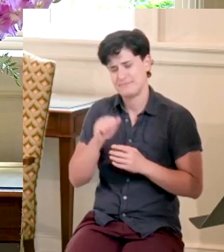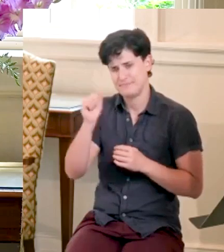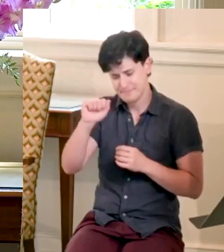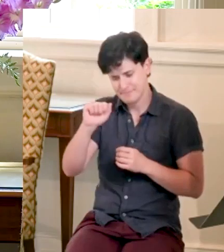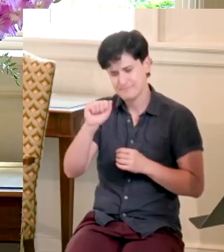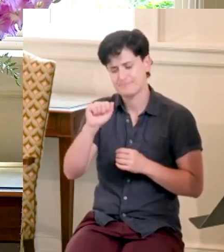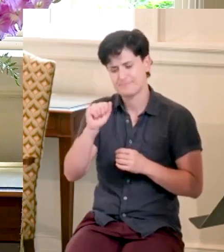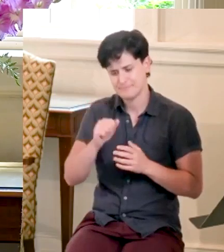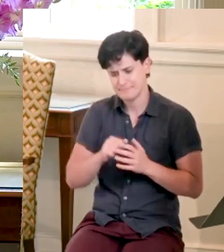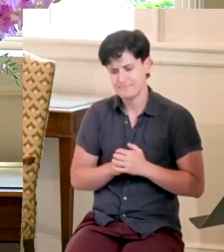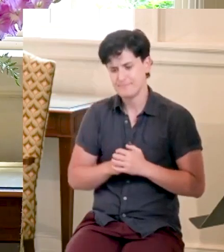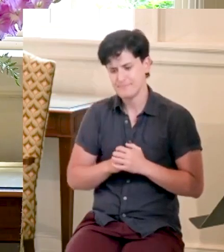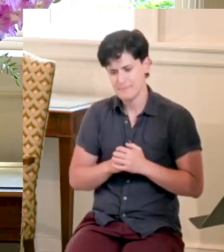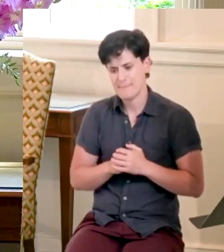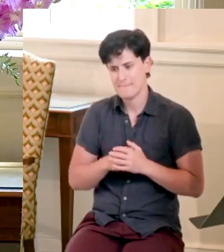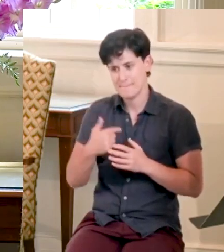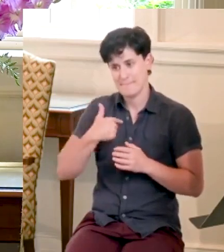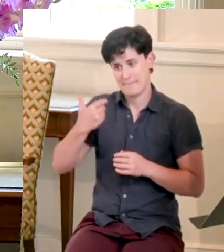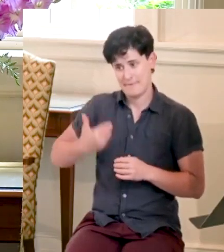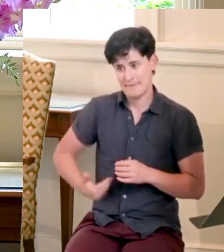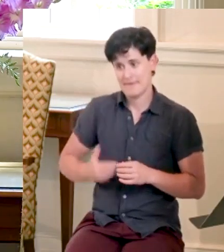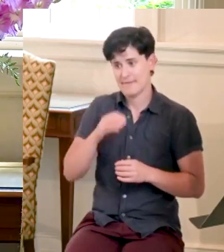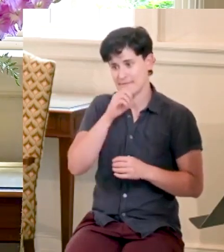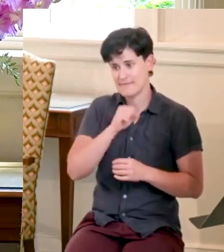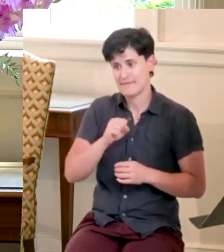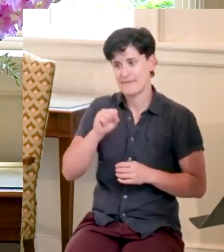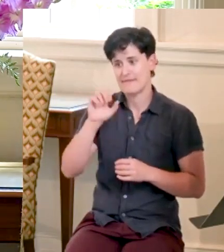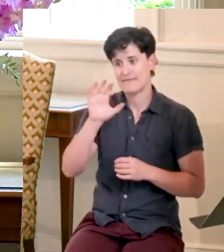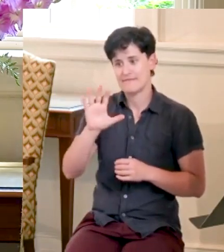Yes, I'm 59 years old.